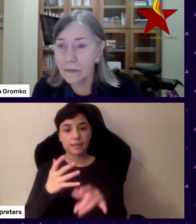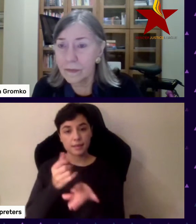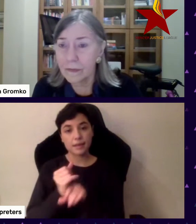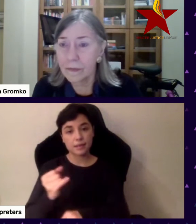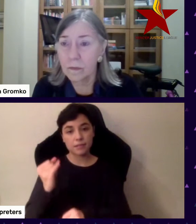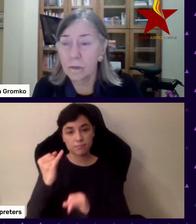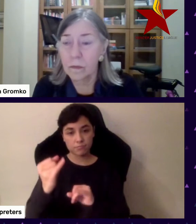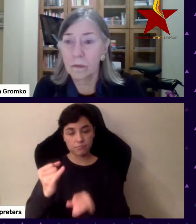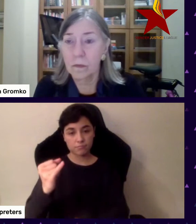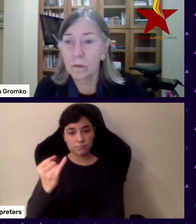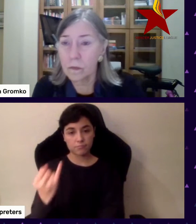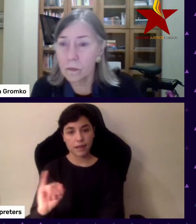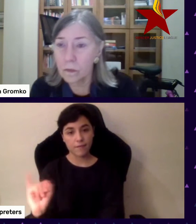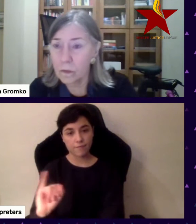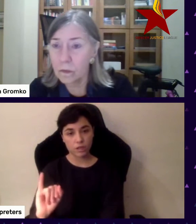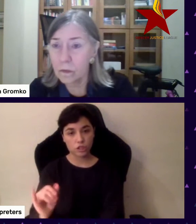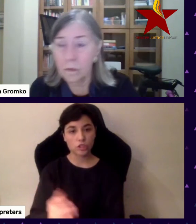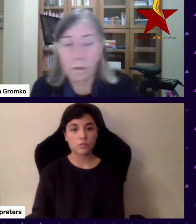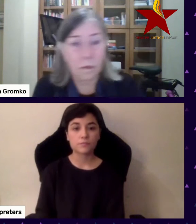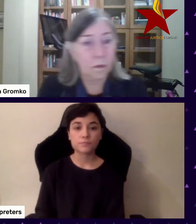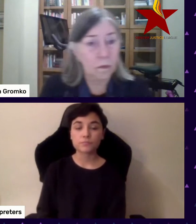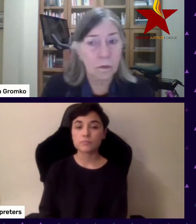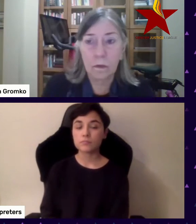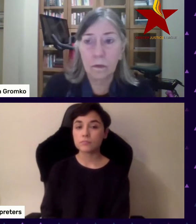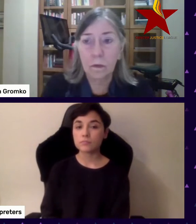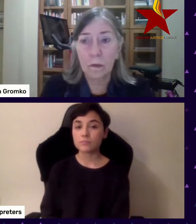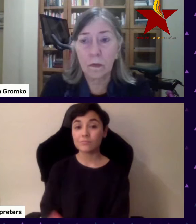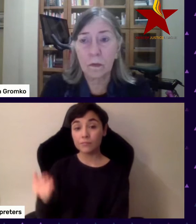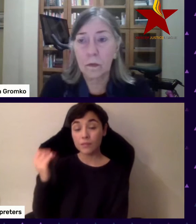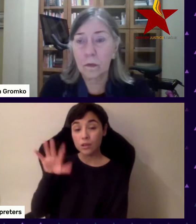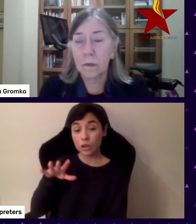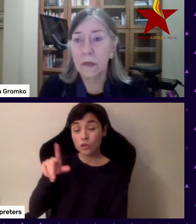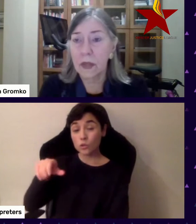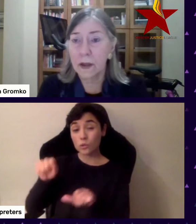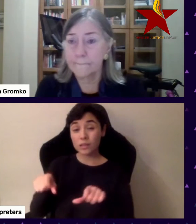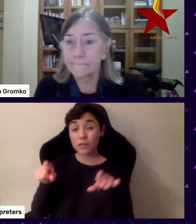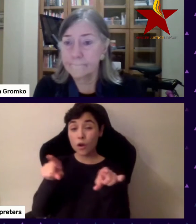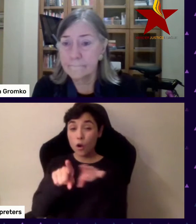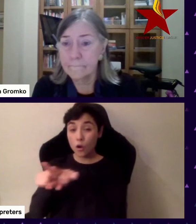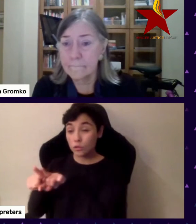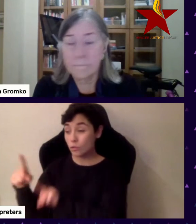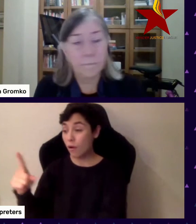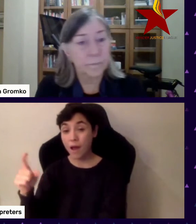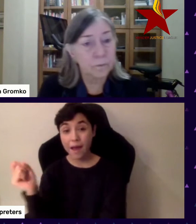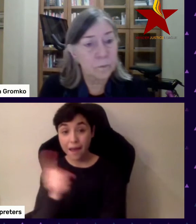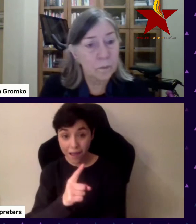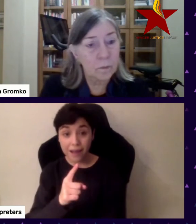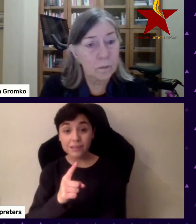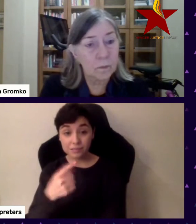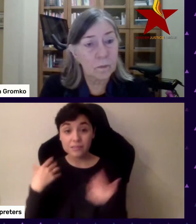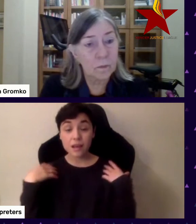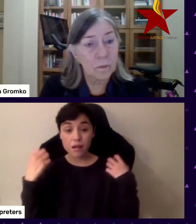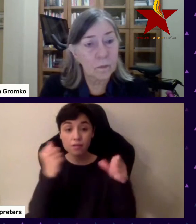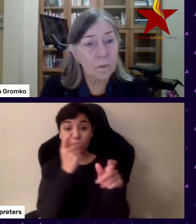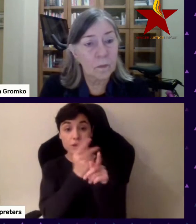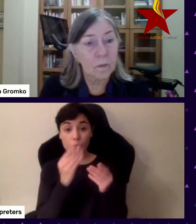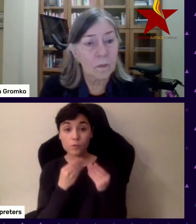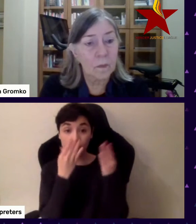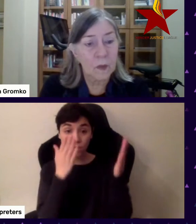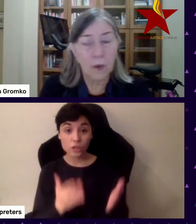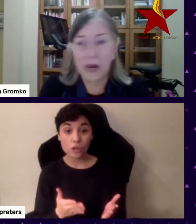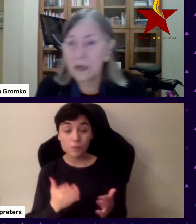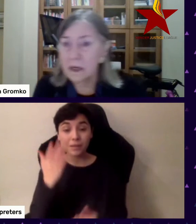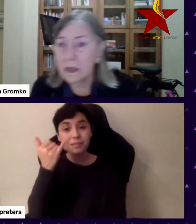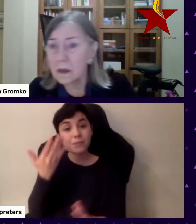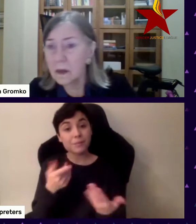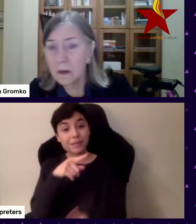get the vaccine or should I get one over the others, to ask their healthcare provider, because there may be underlying circumstances that Dr. Gromko and myself don't know about,